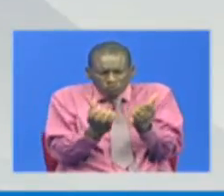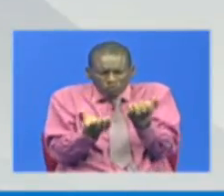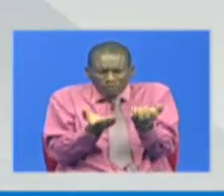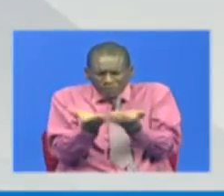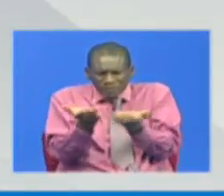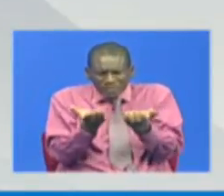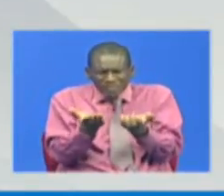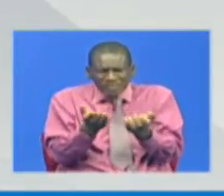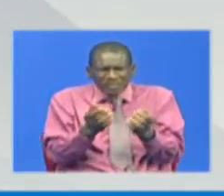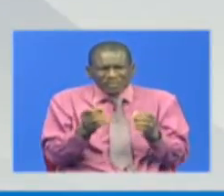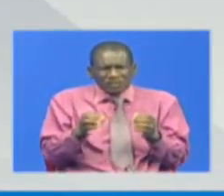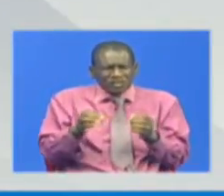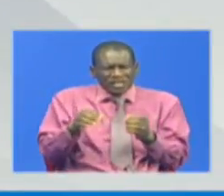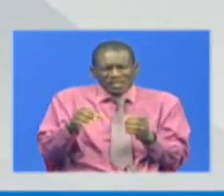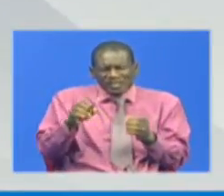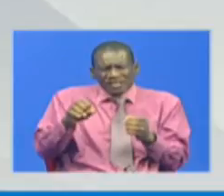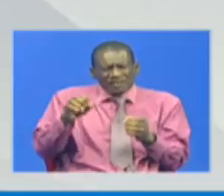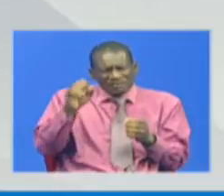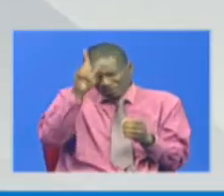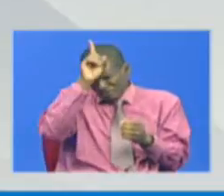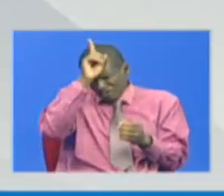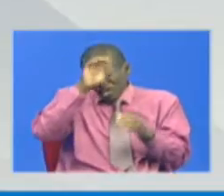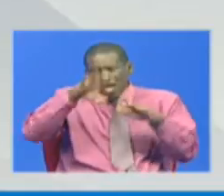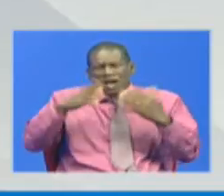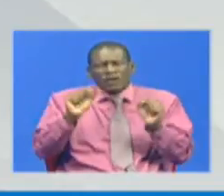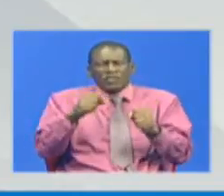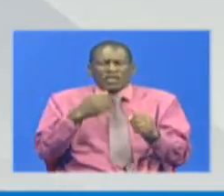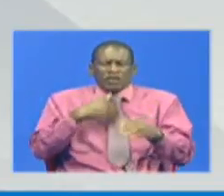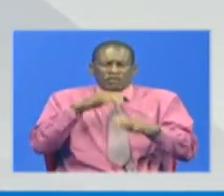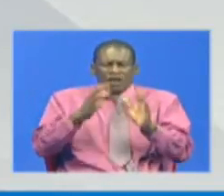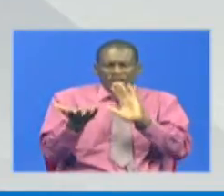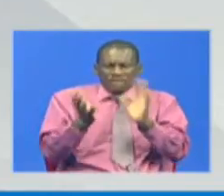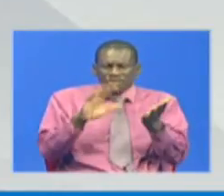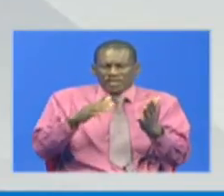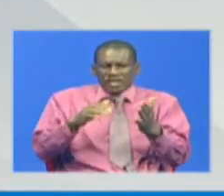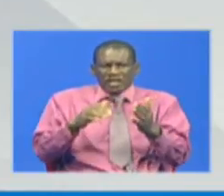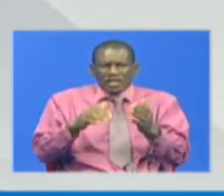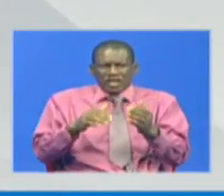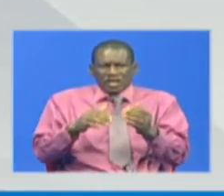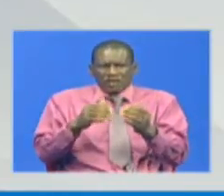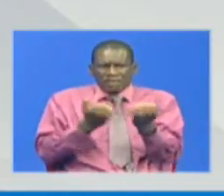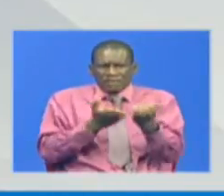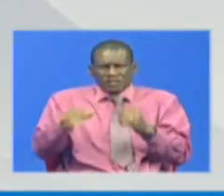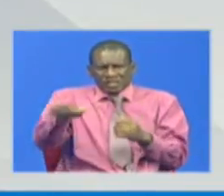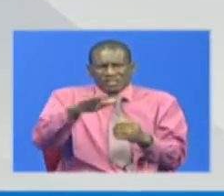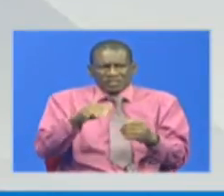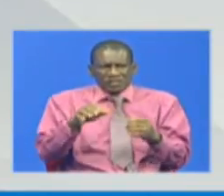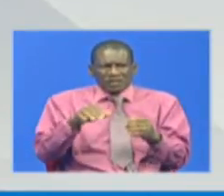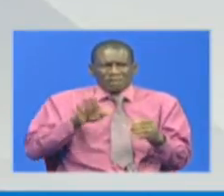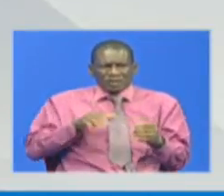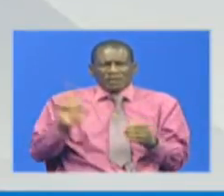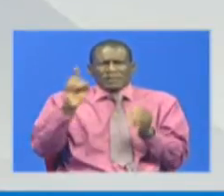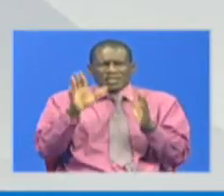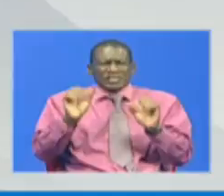can also have a fair playing field? Madam CS, can you hear me?